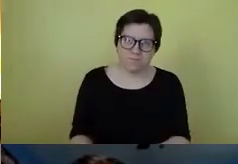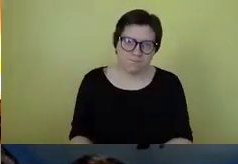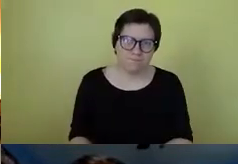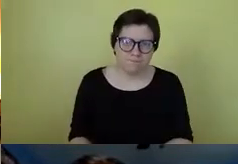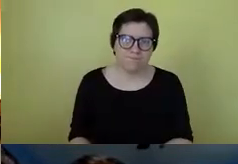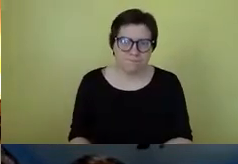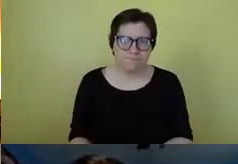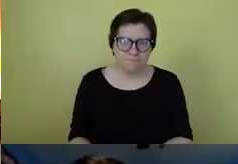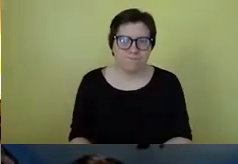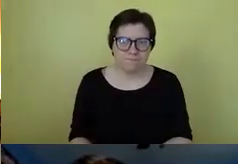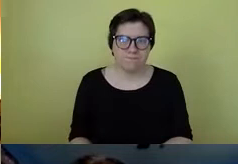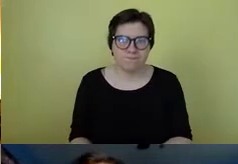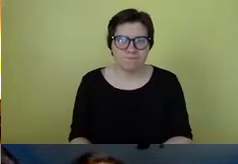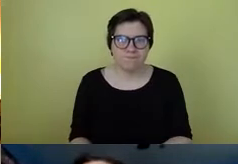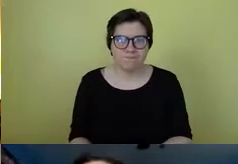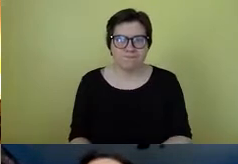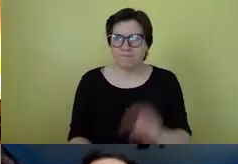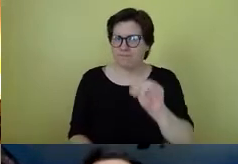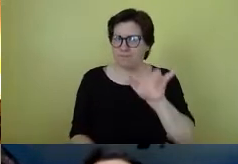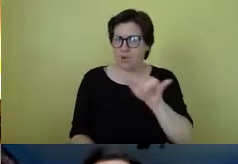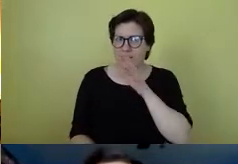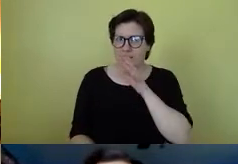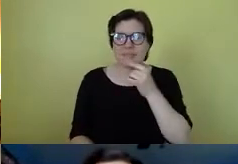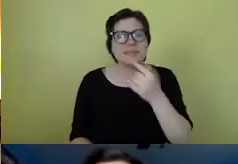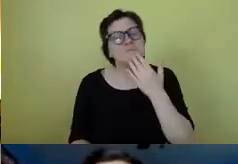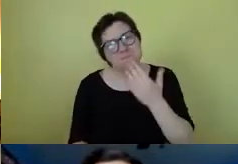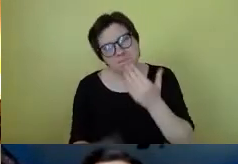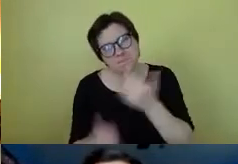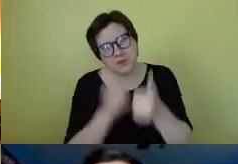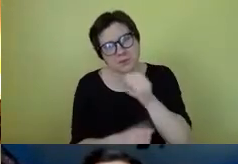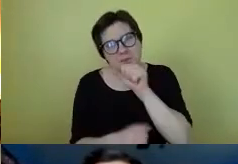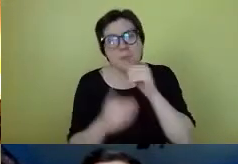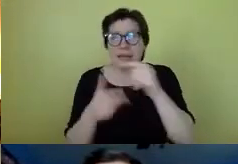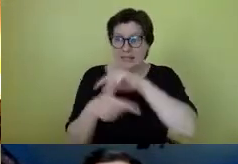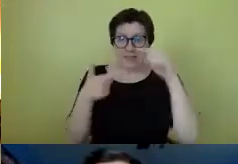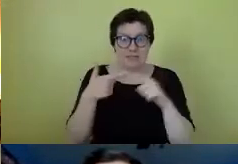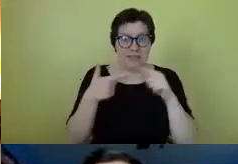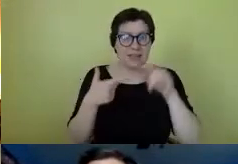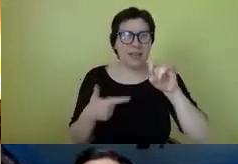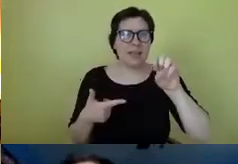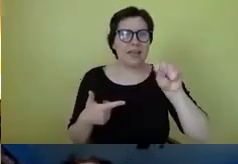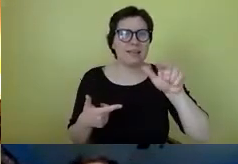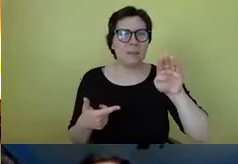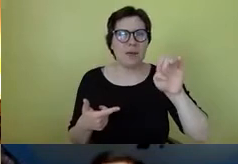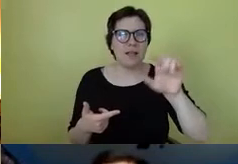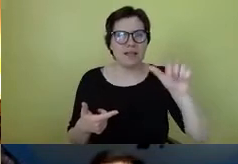Wonderful. Thank you, Archbishop. Next up, we have Isabella Gonzalez from George Washington